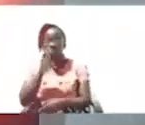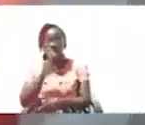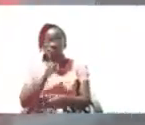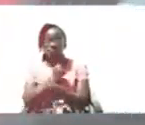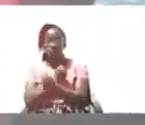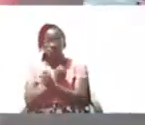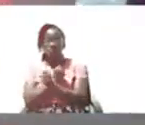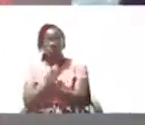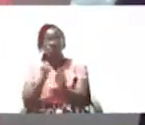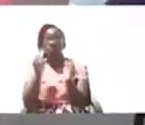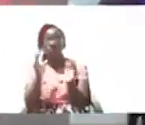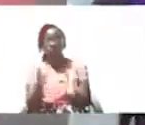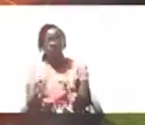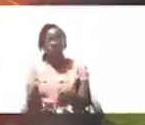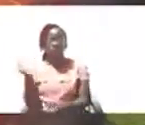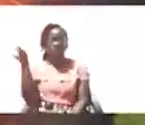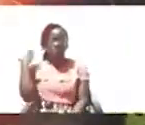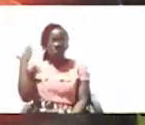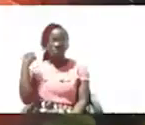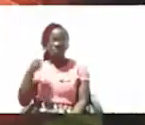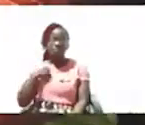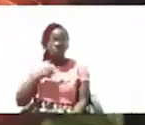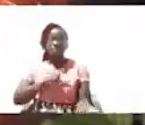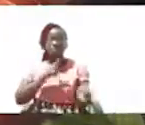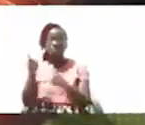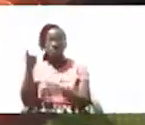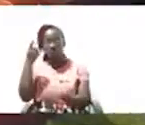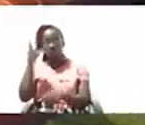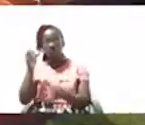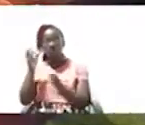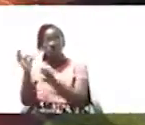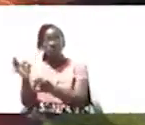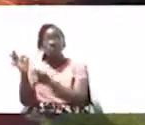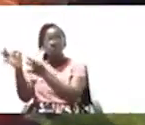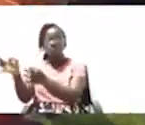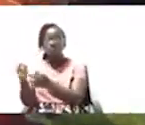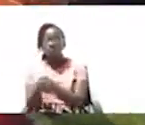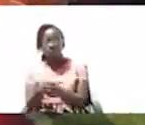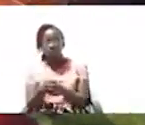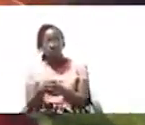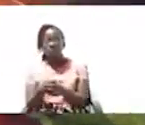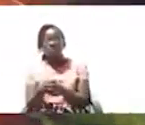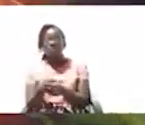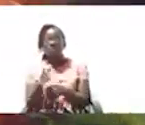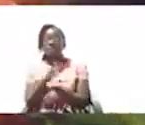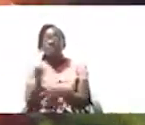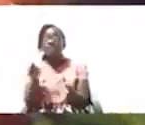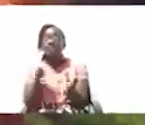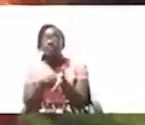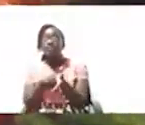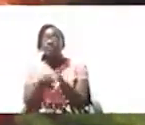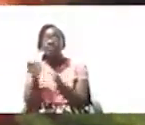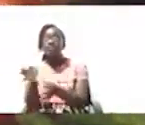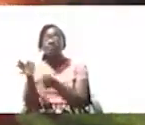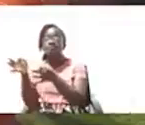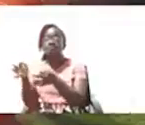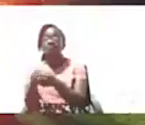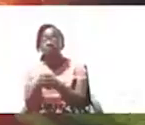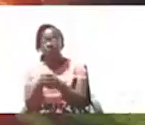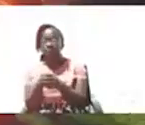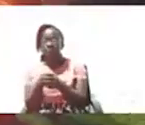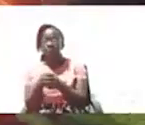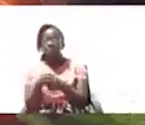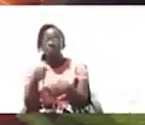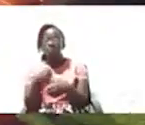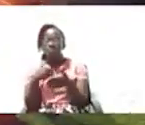now no me quite here. The other day I attended a funeral. Now you know me quite no. The funeral I attended. Now me